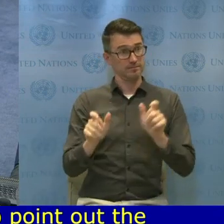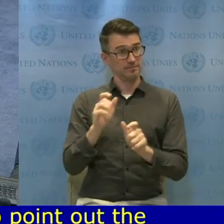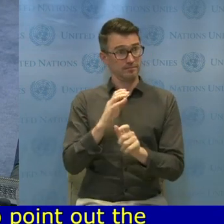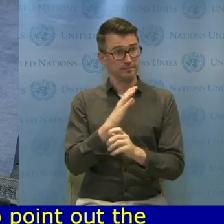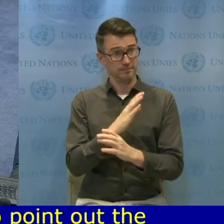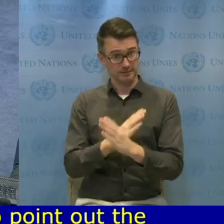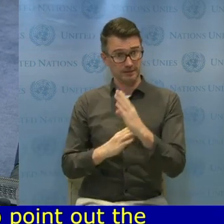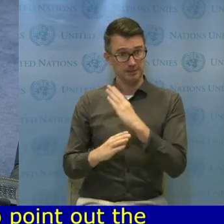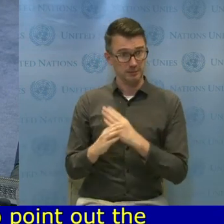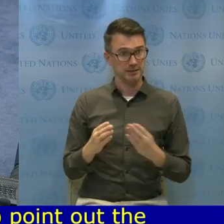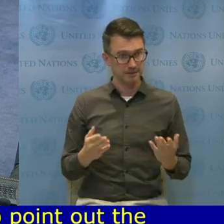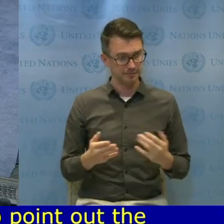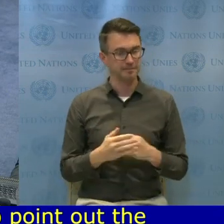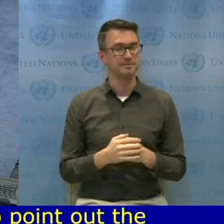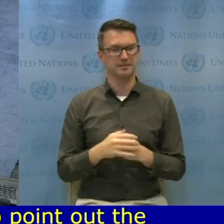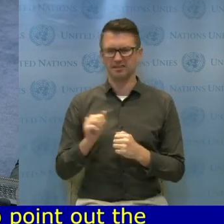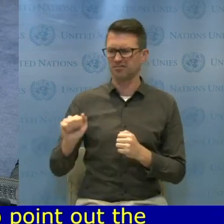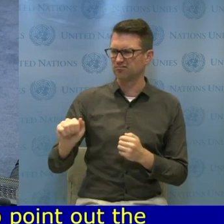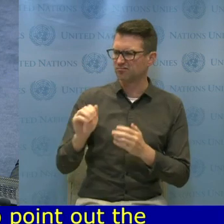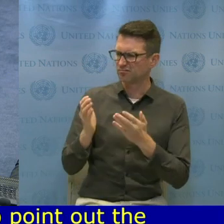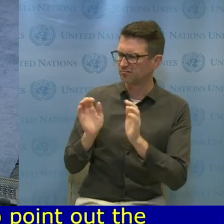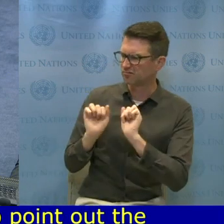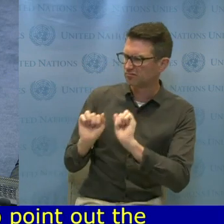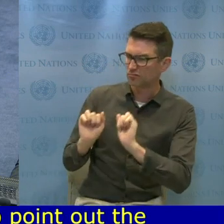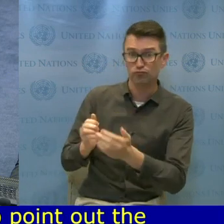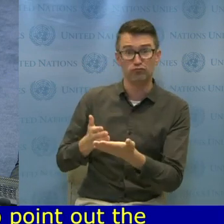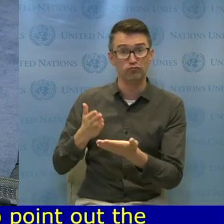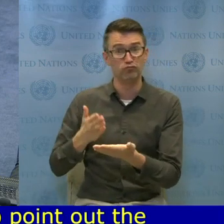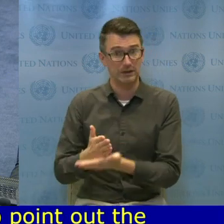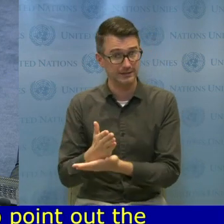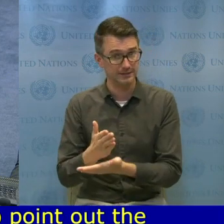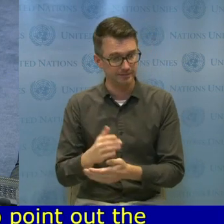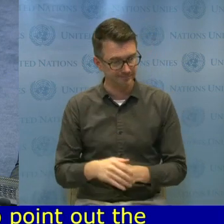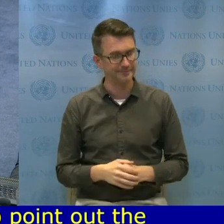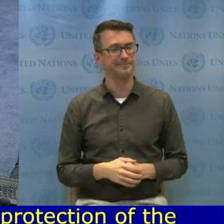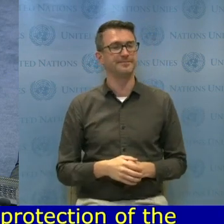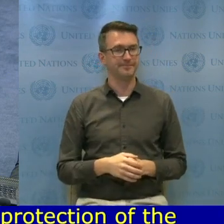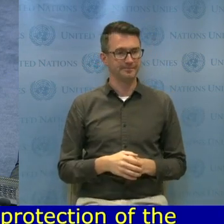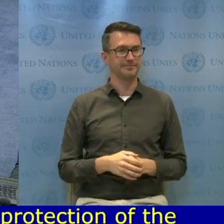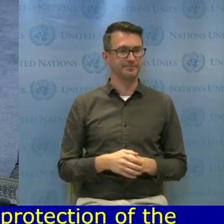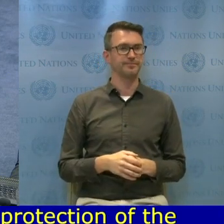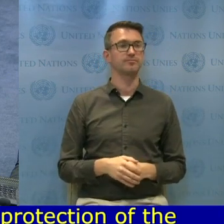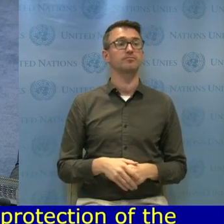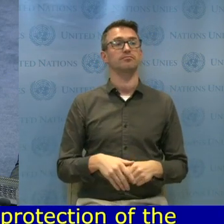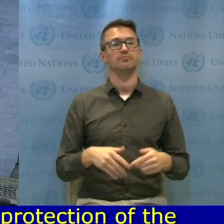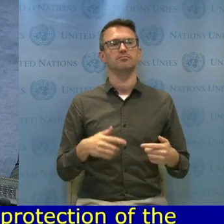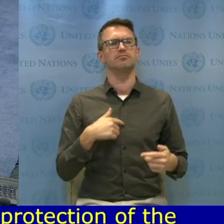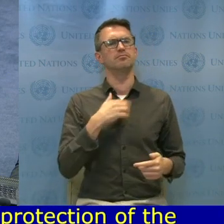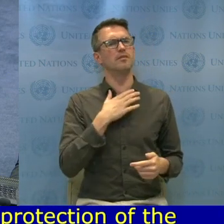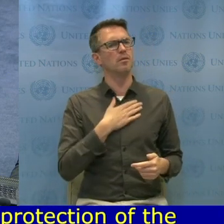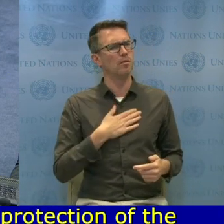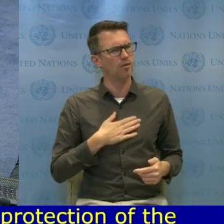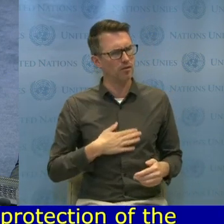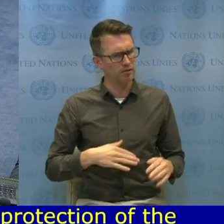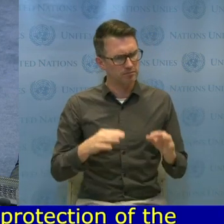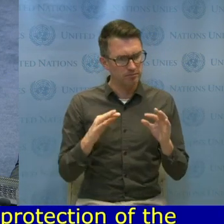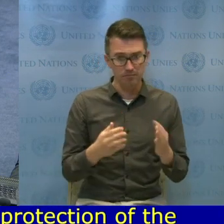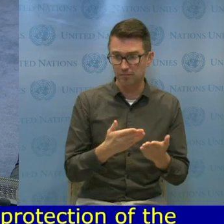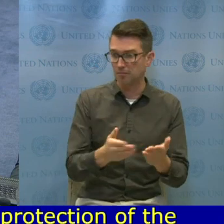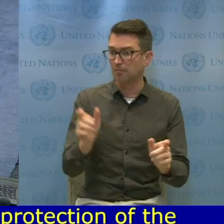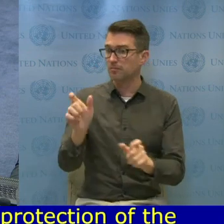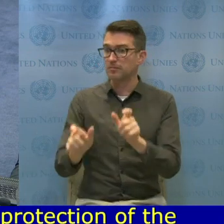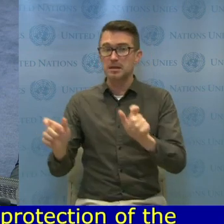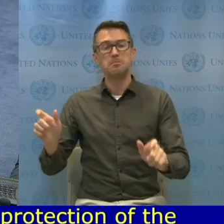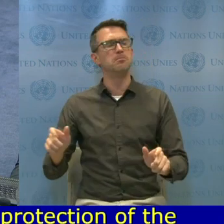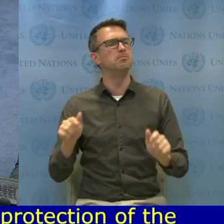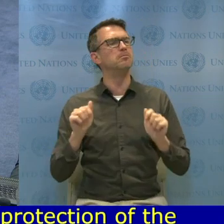DPRK to place the interest of the people and ensure that they enjoy dignified life. The government of the DPRK attached